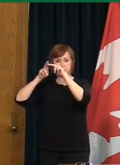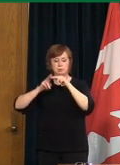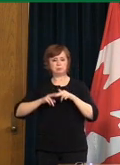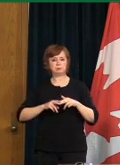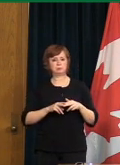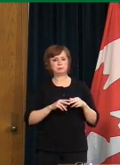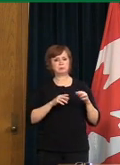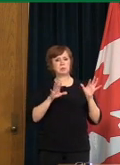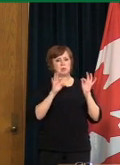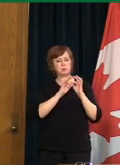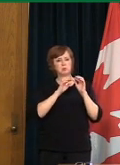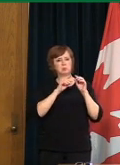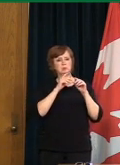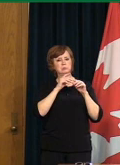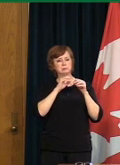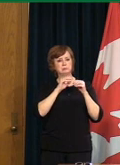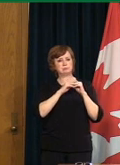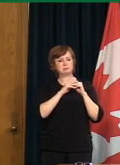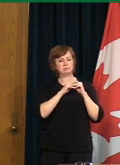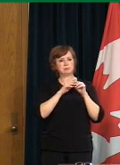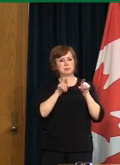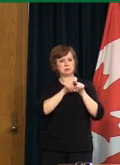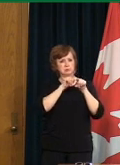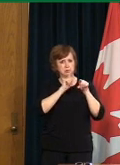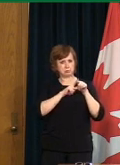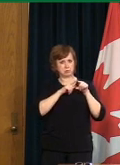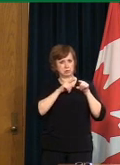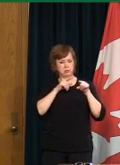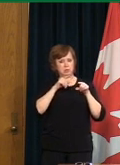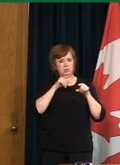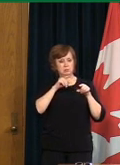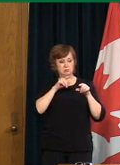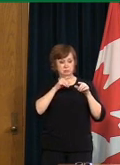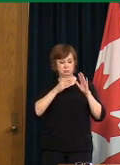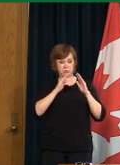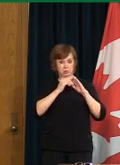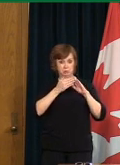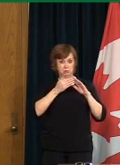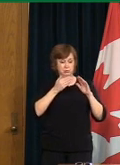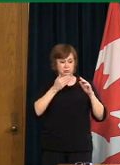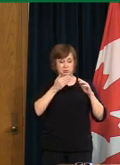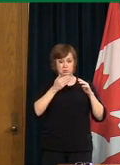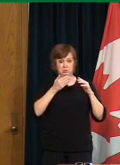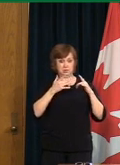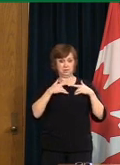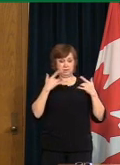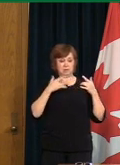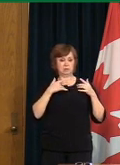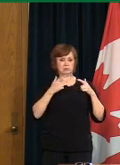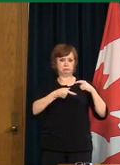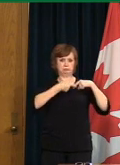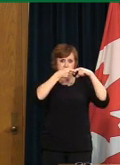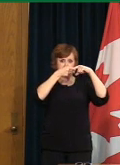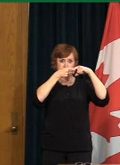both for to allow activities in the community that are currently being paused, to allow